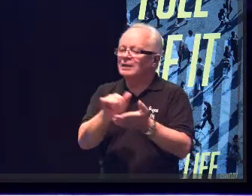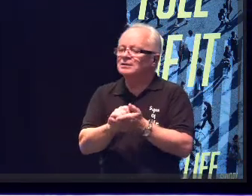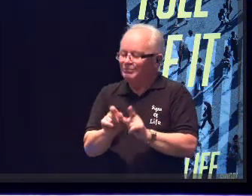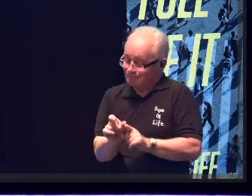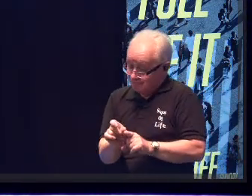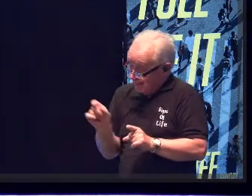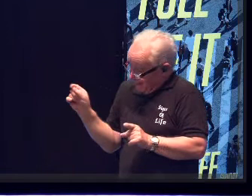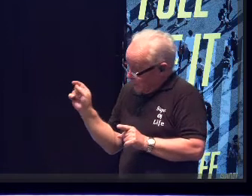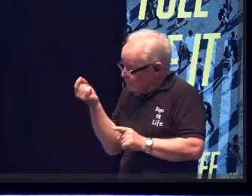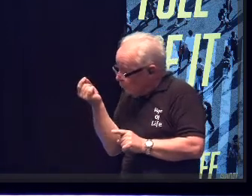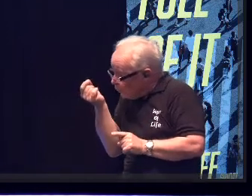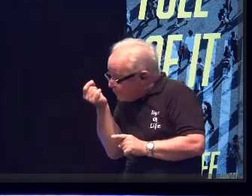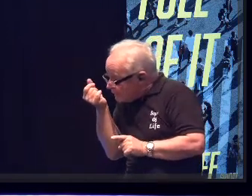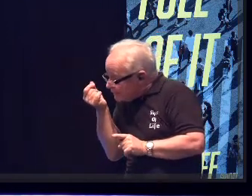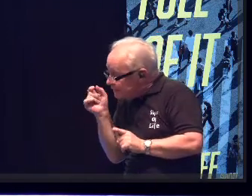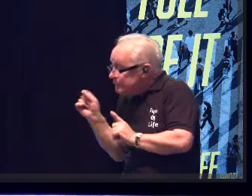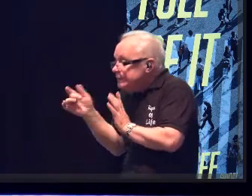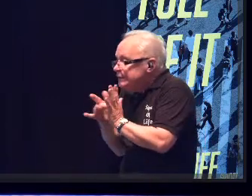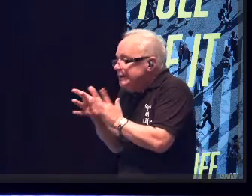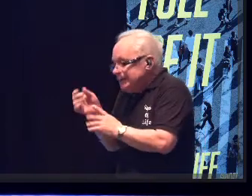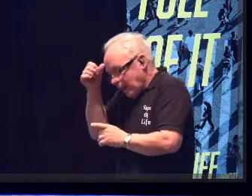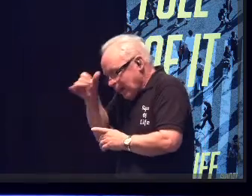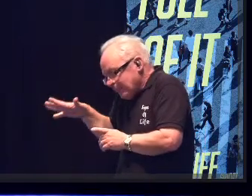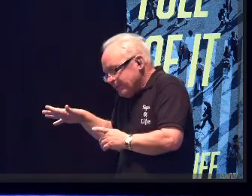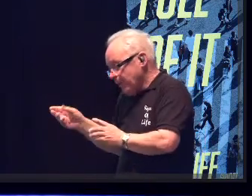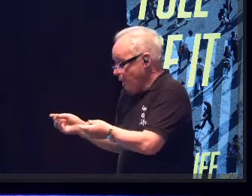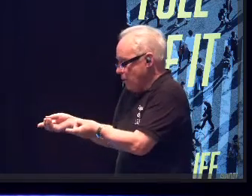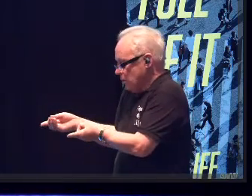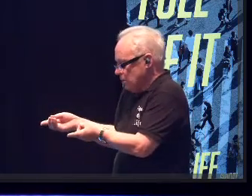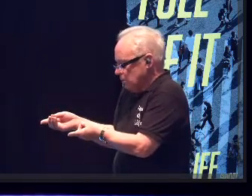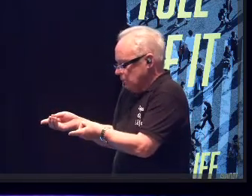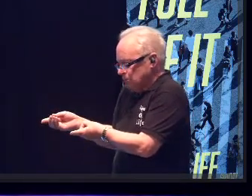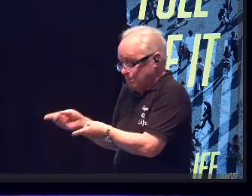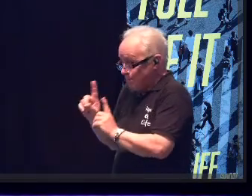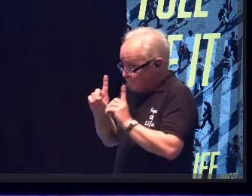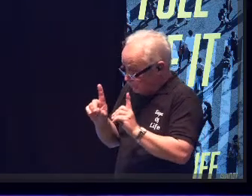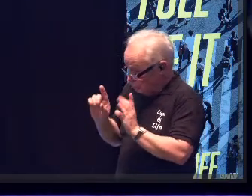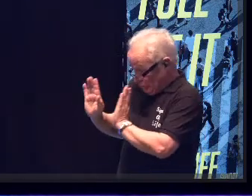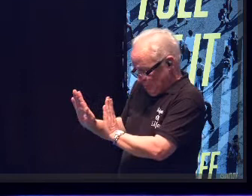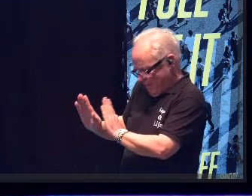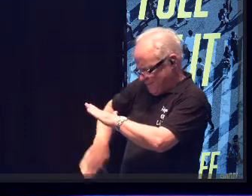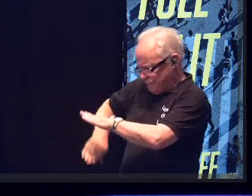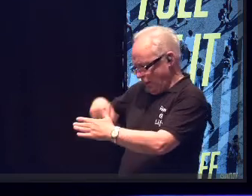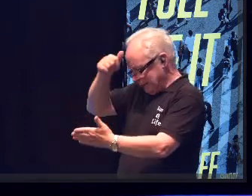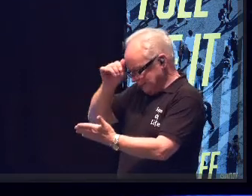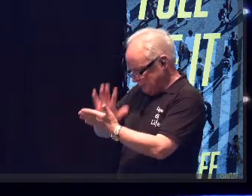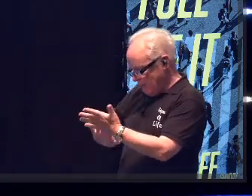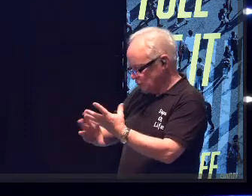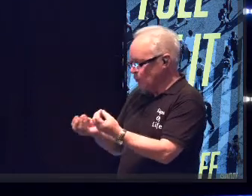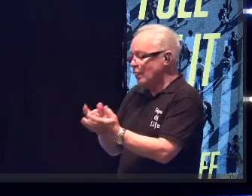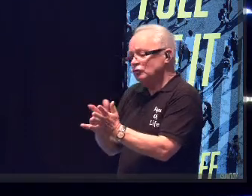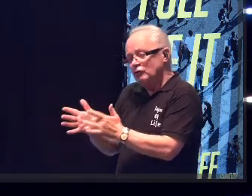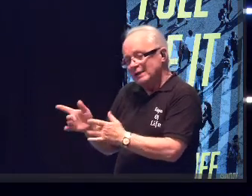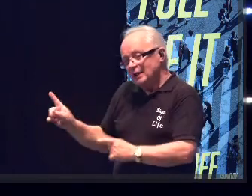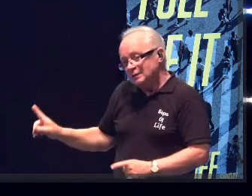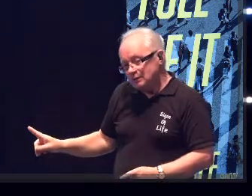people just a little bit of Jesus, but it stops them having the full experience. You see,